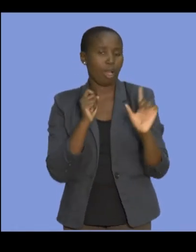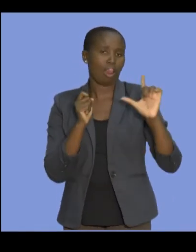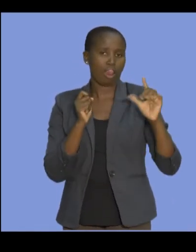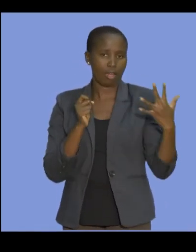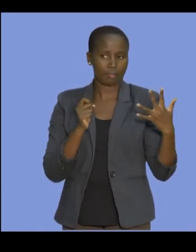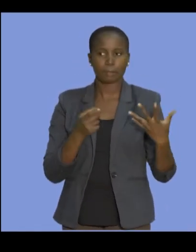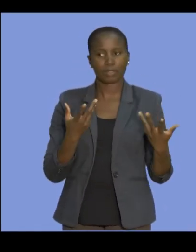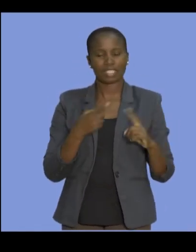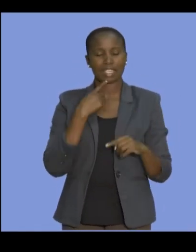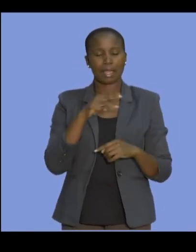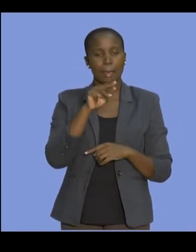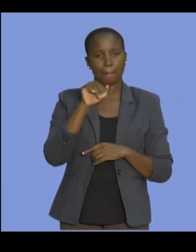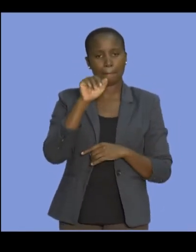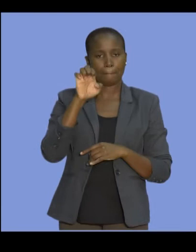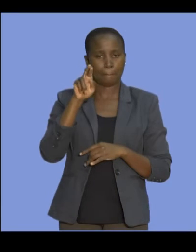minus median,